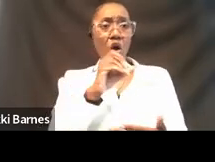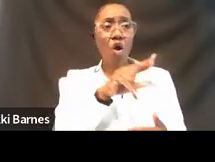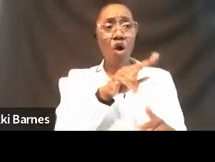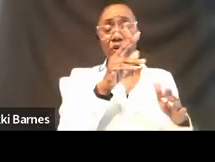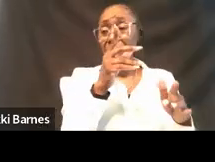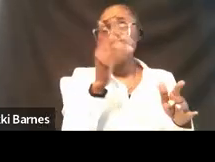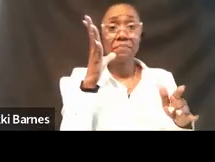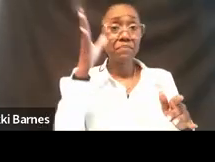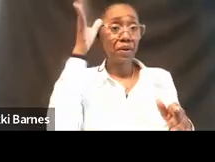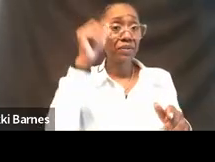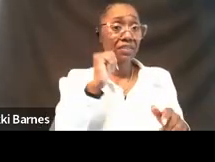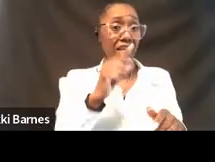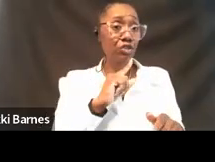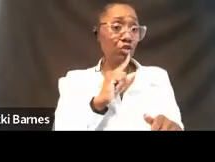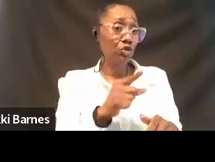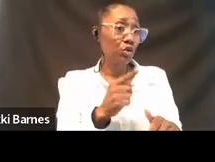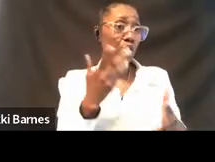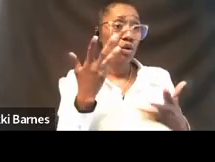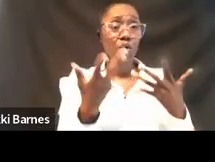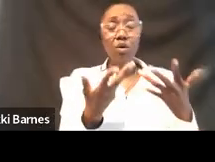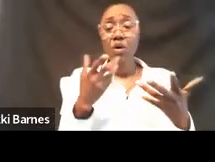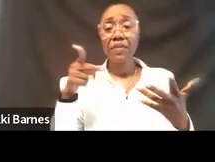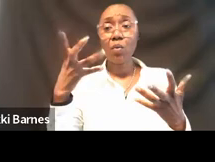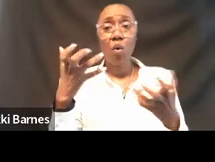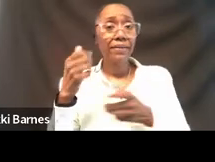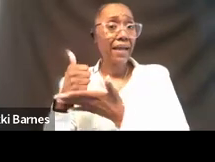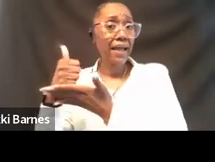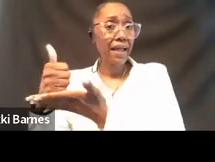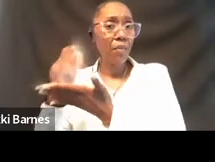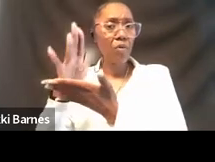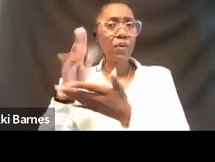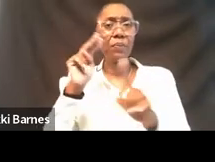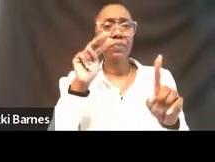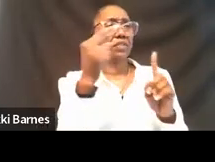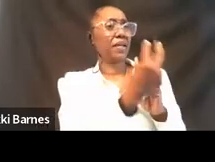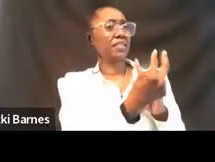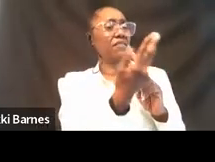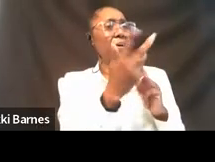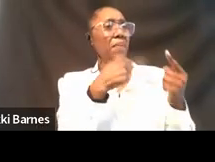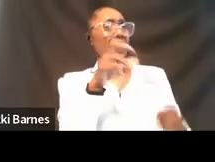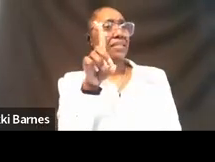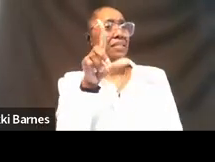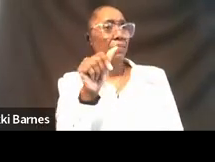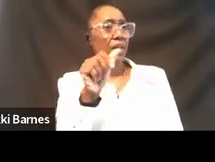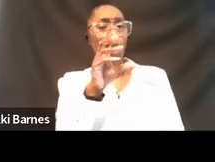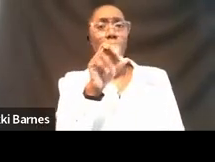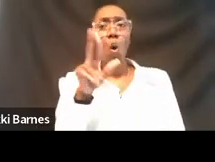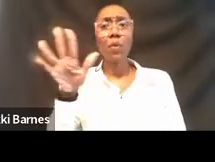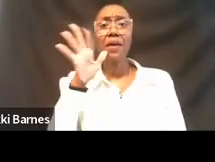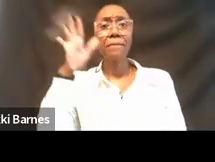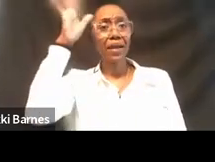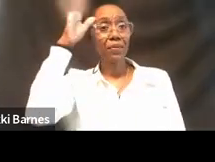help, maybe because of their perceived ideas about disabilities or their own experiences. Here